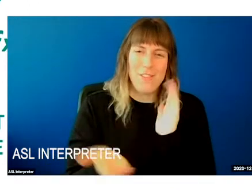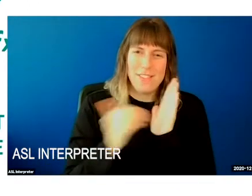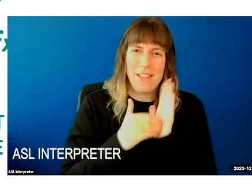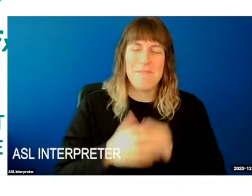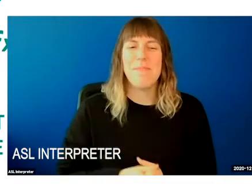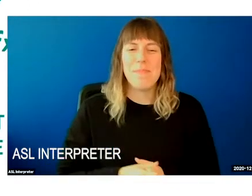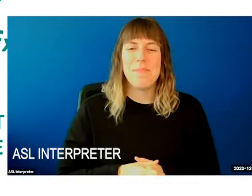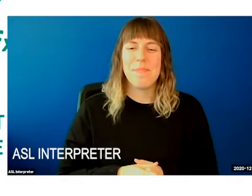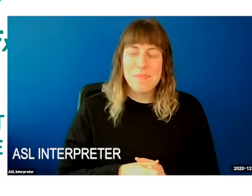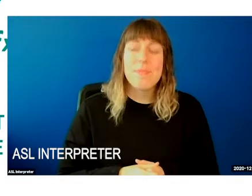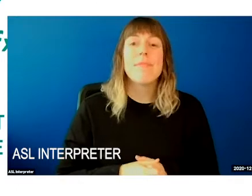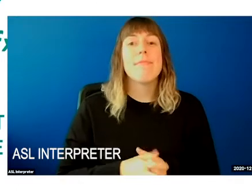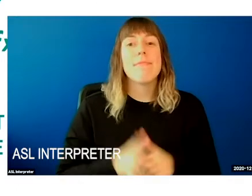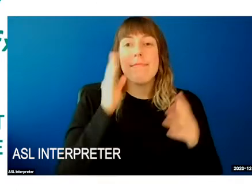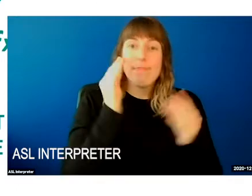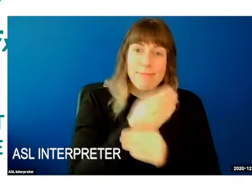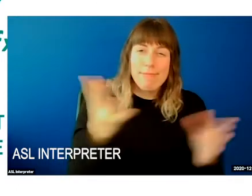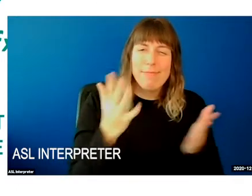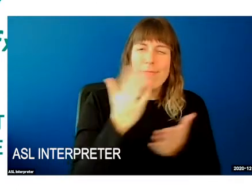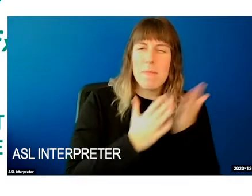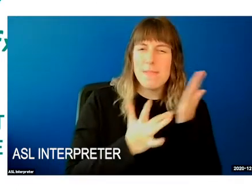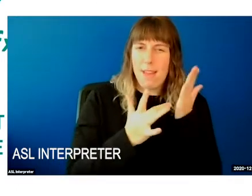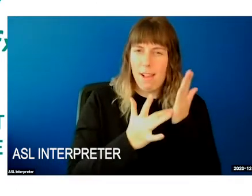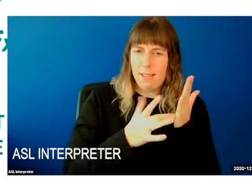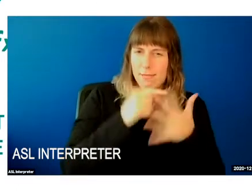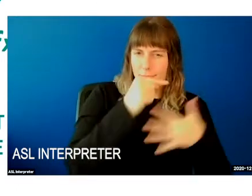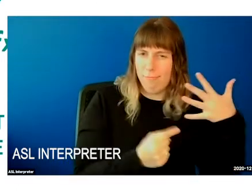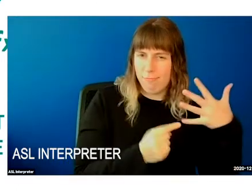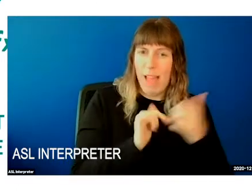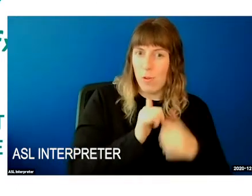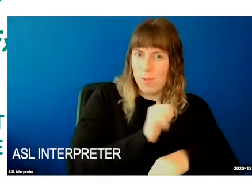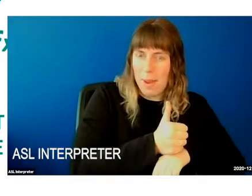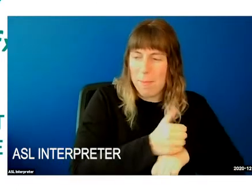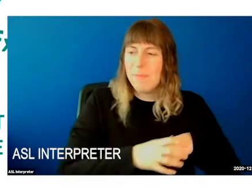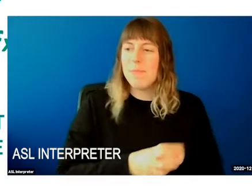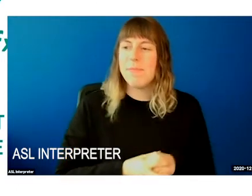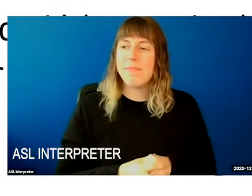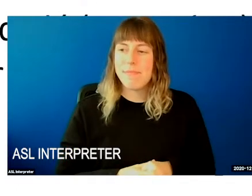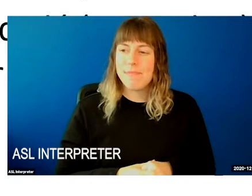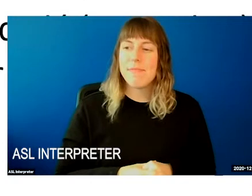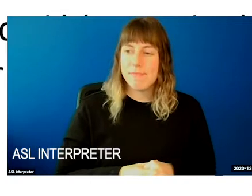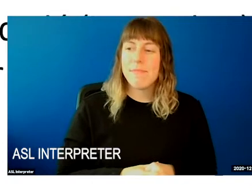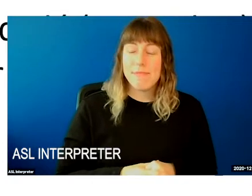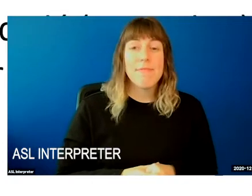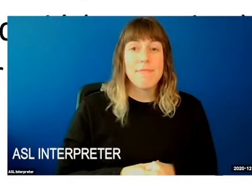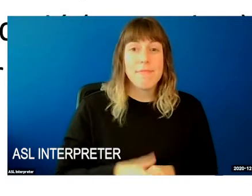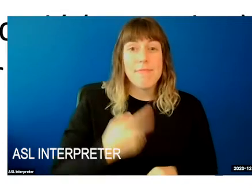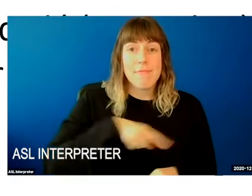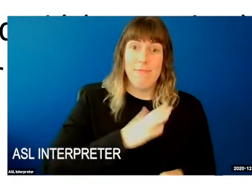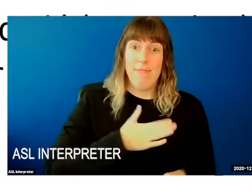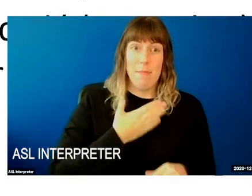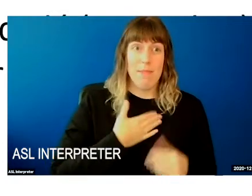start like we have been with a few reminders and some tech setup. We're very happy to be able